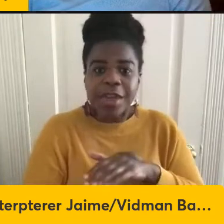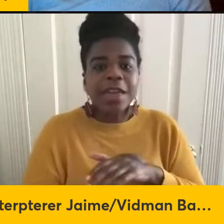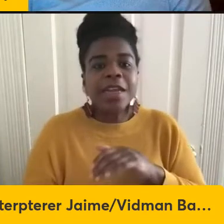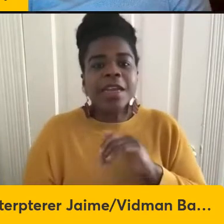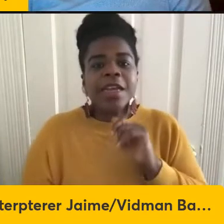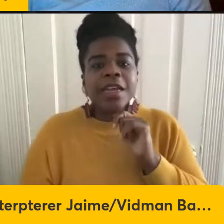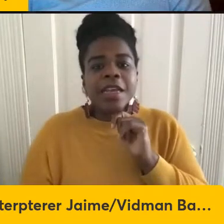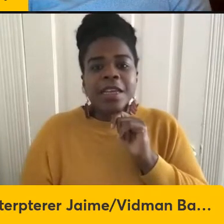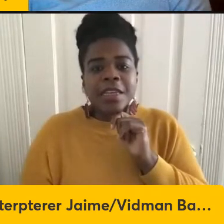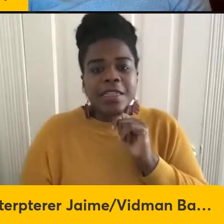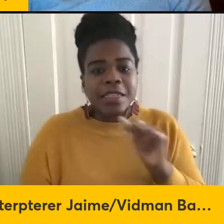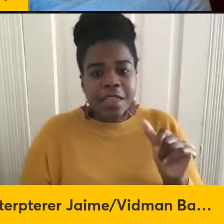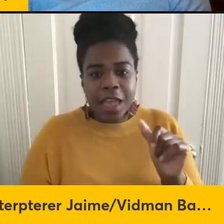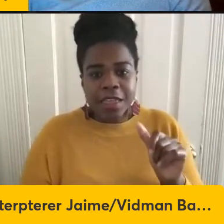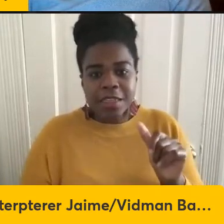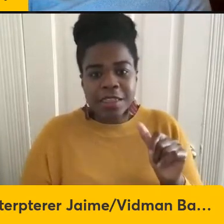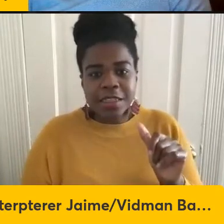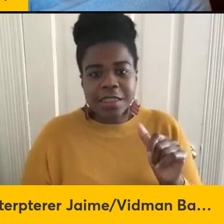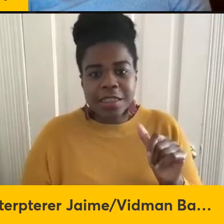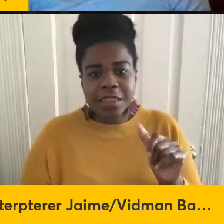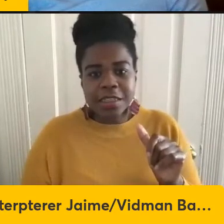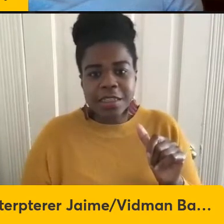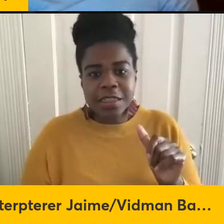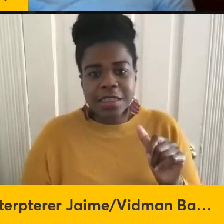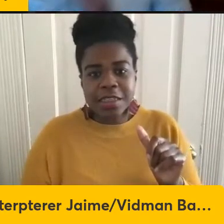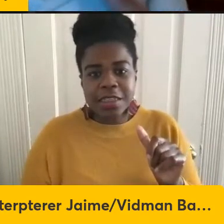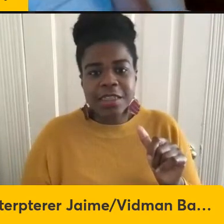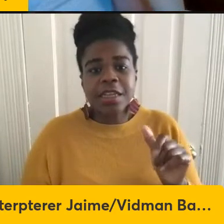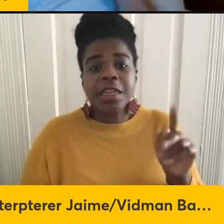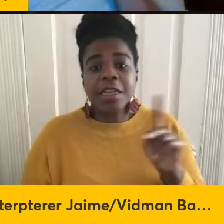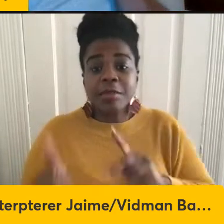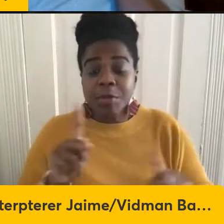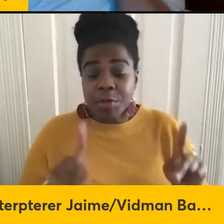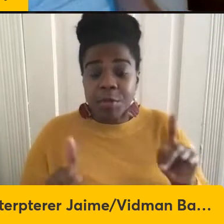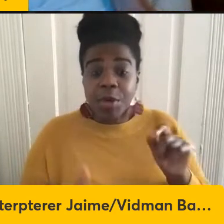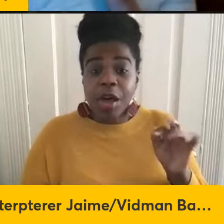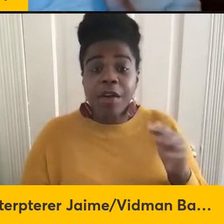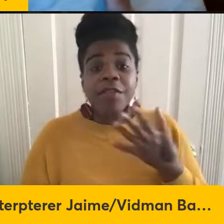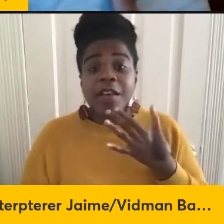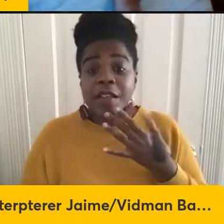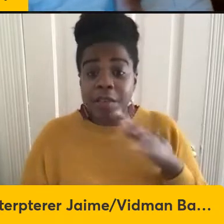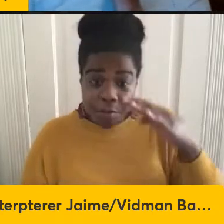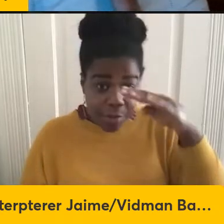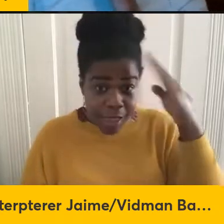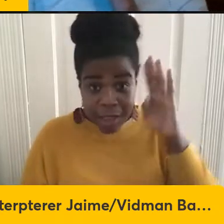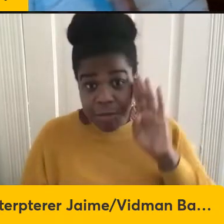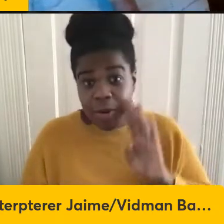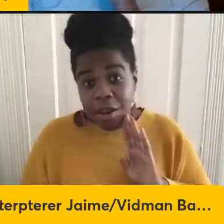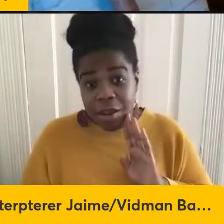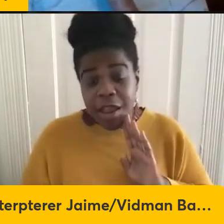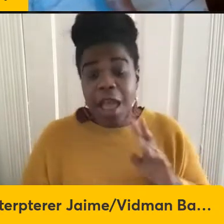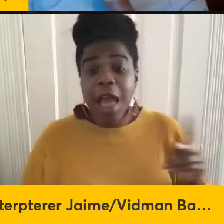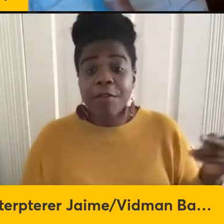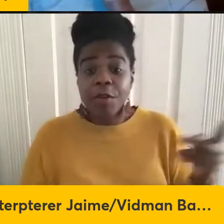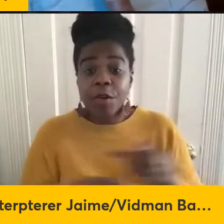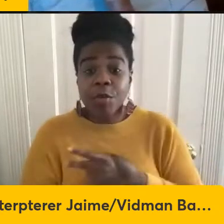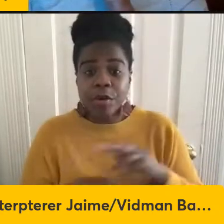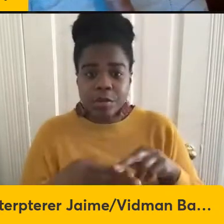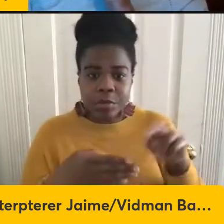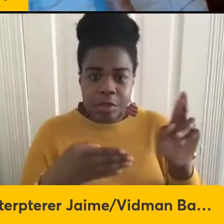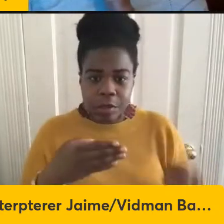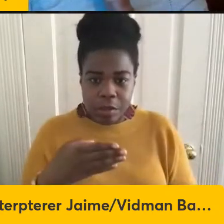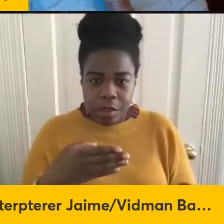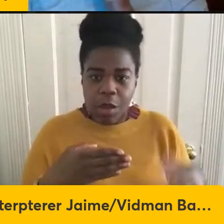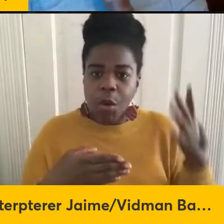not the fact that people of color, Black people, brown people, have worse outcomes because they're getting